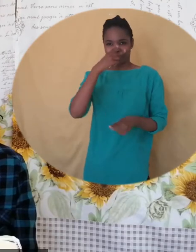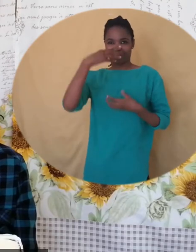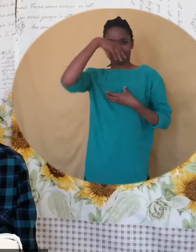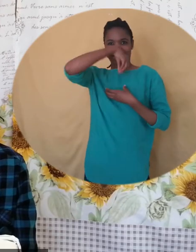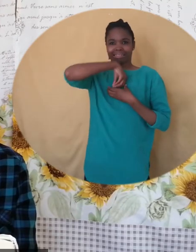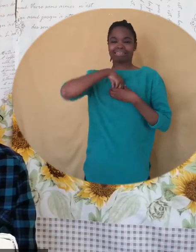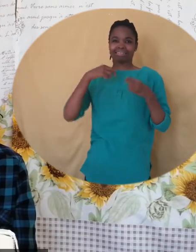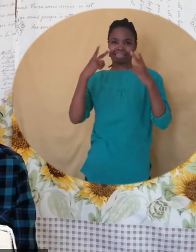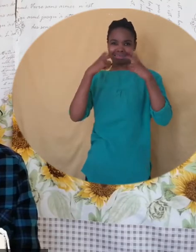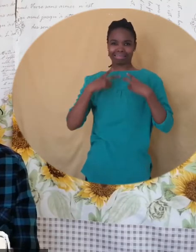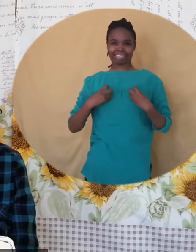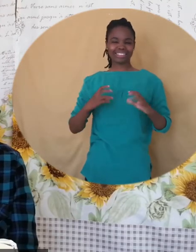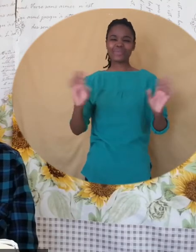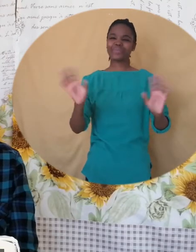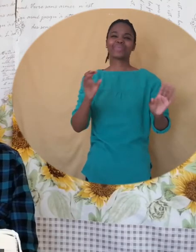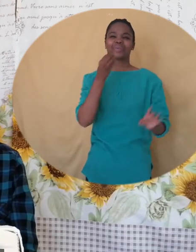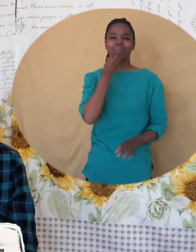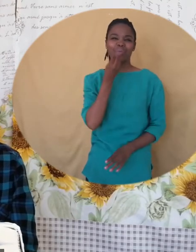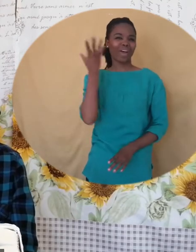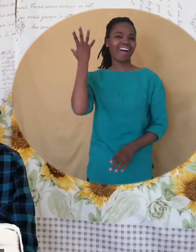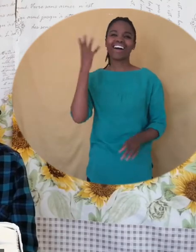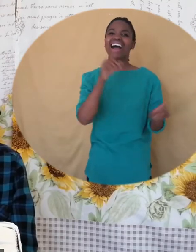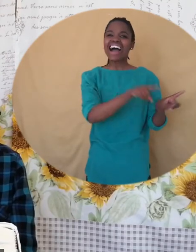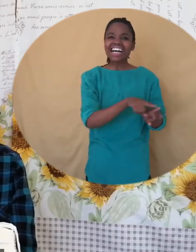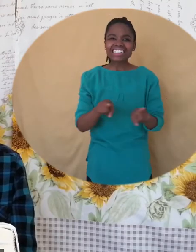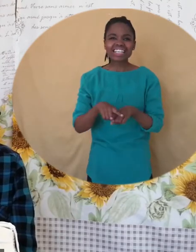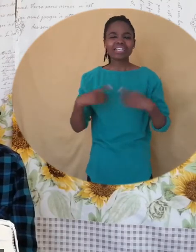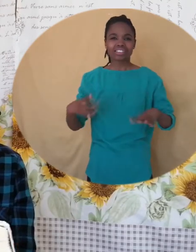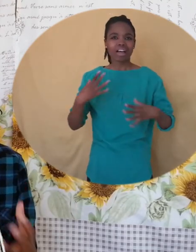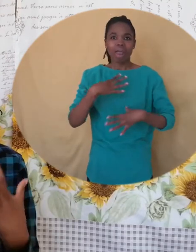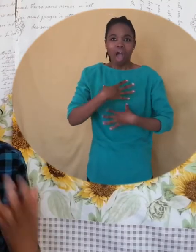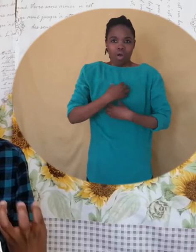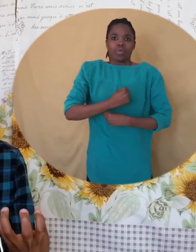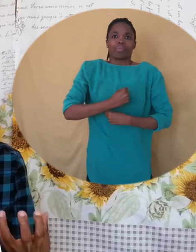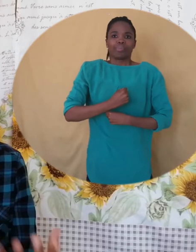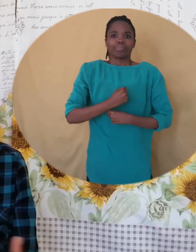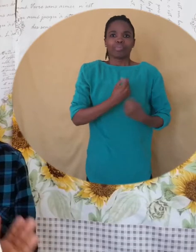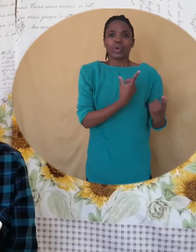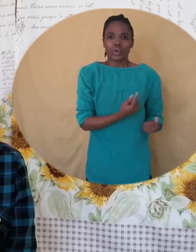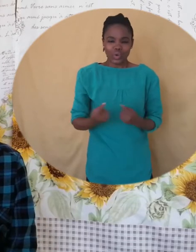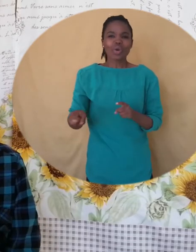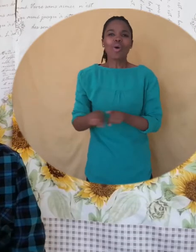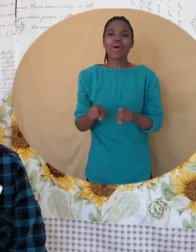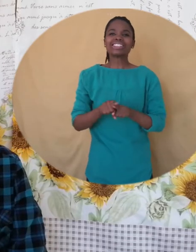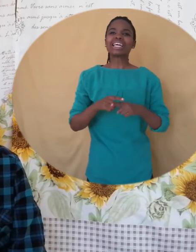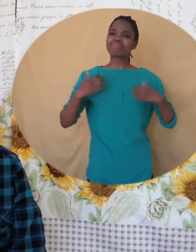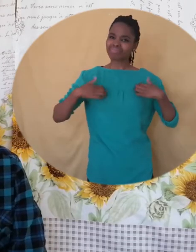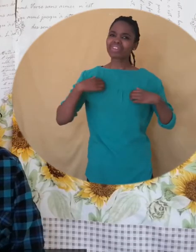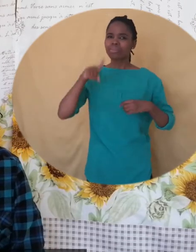looking right inside my soul. But it's fantastic. It's gripping,